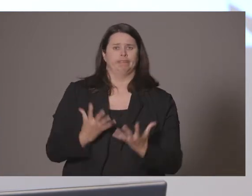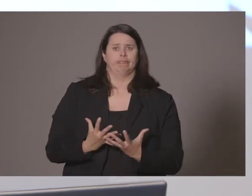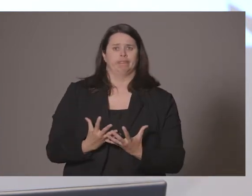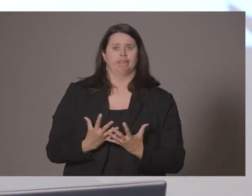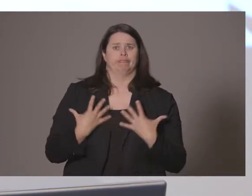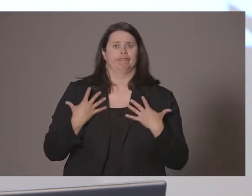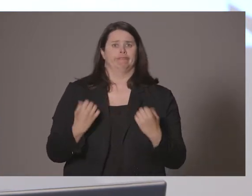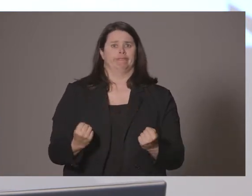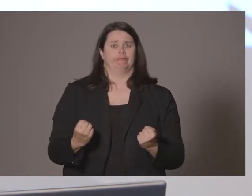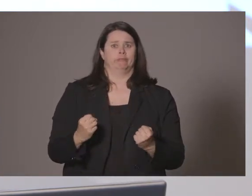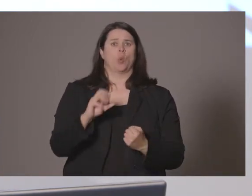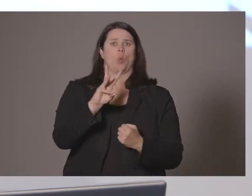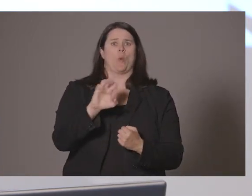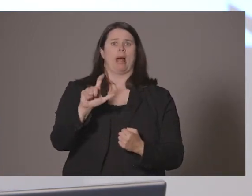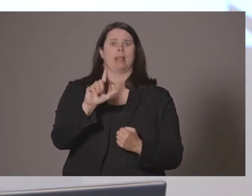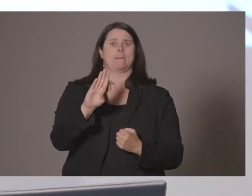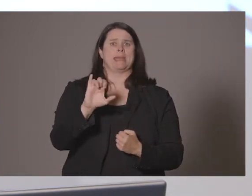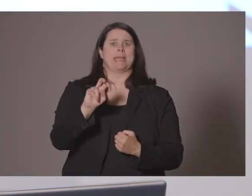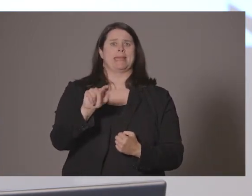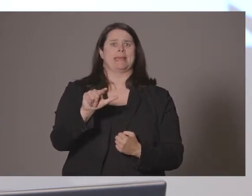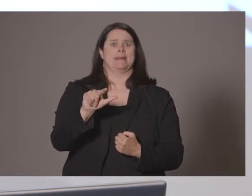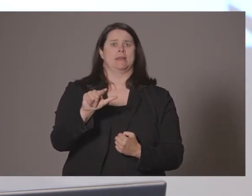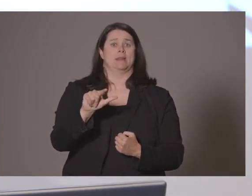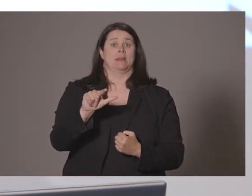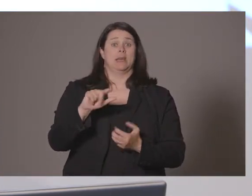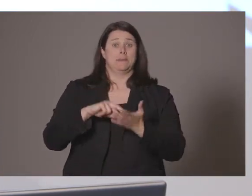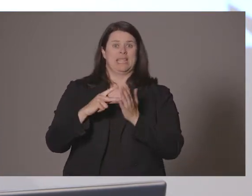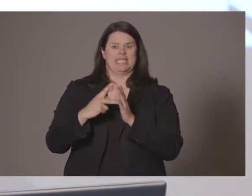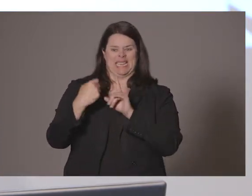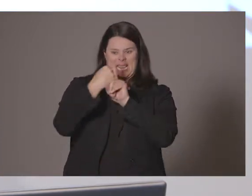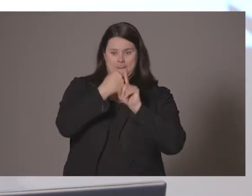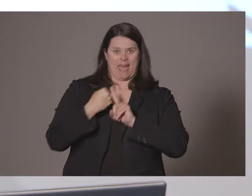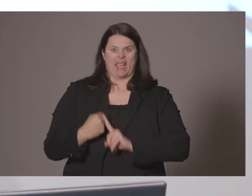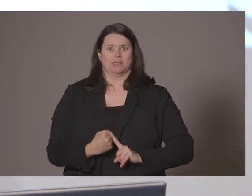So it's multifaceted. It impacts multiple parts of our lives.